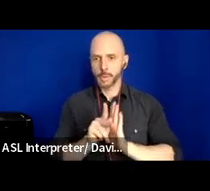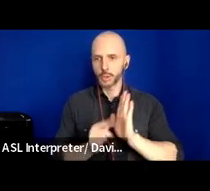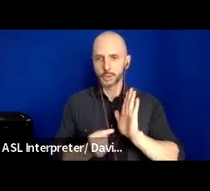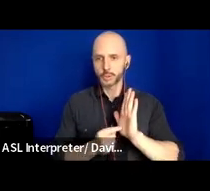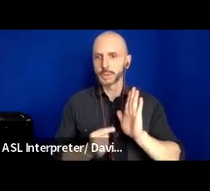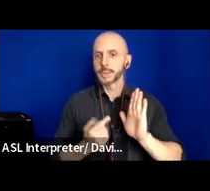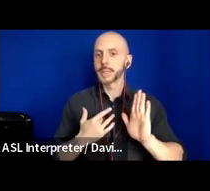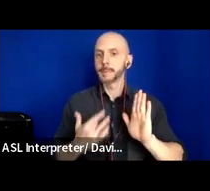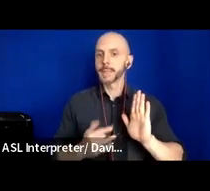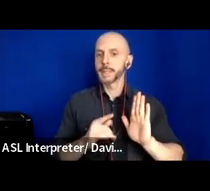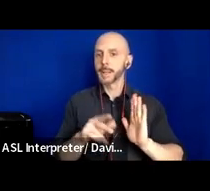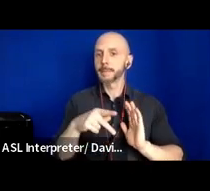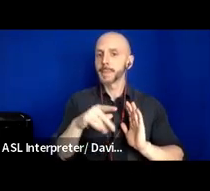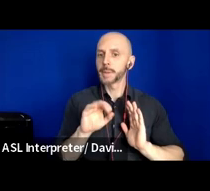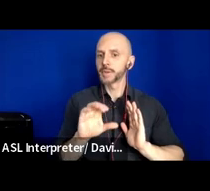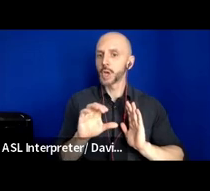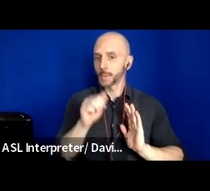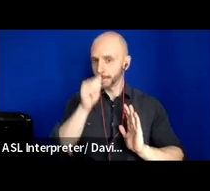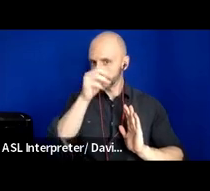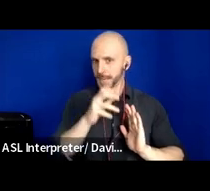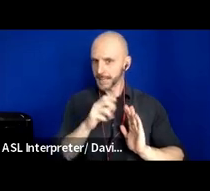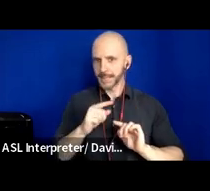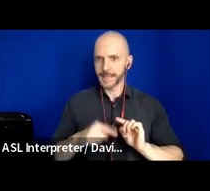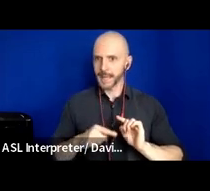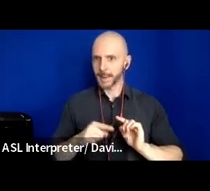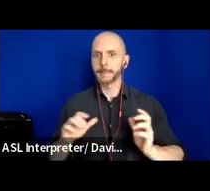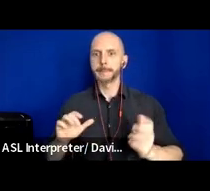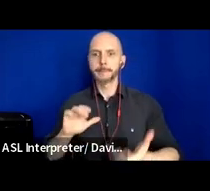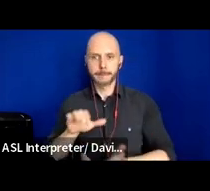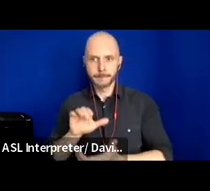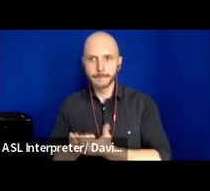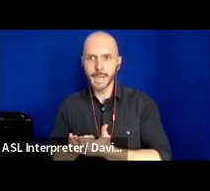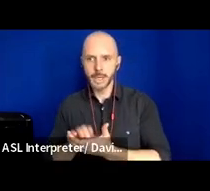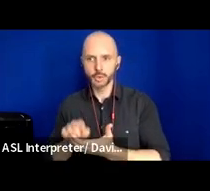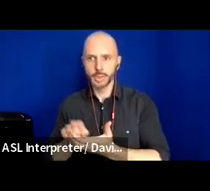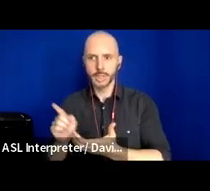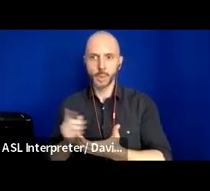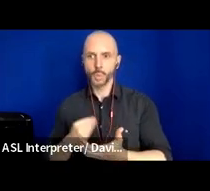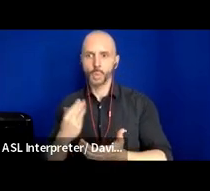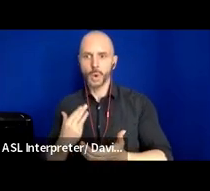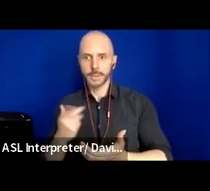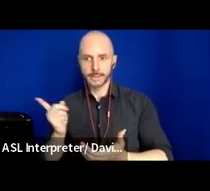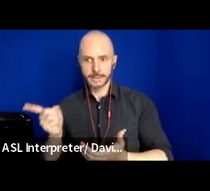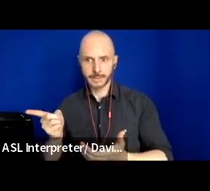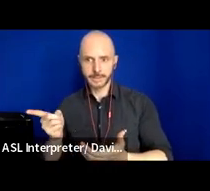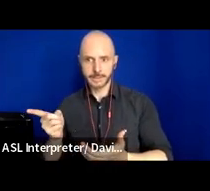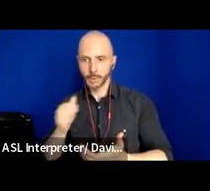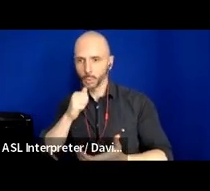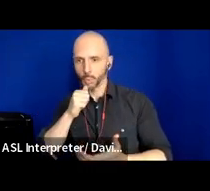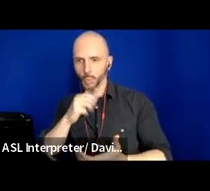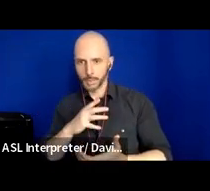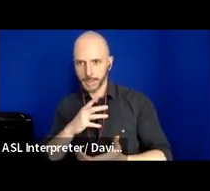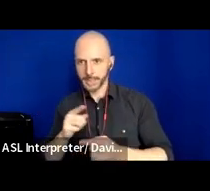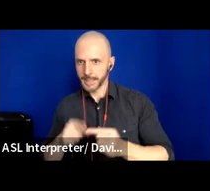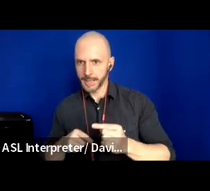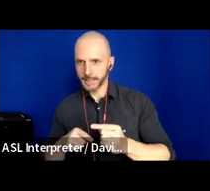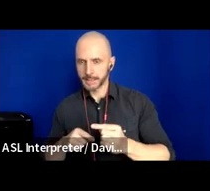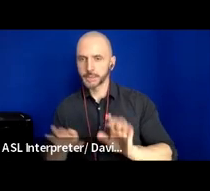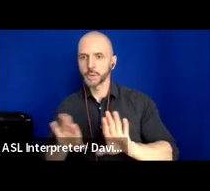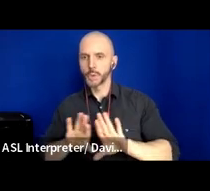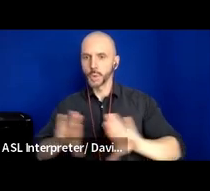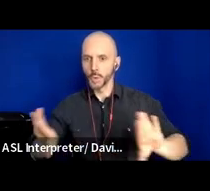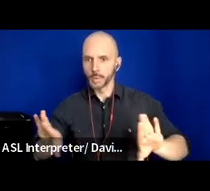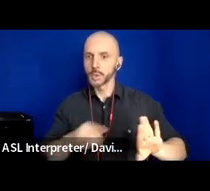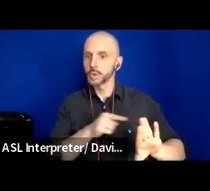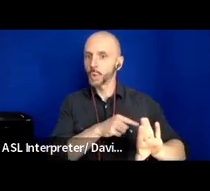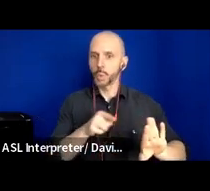result, in terms of access, where racialized people could not meet other racialized folks, many of them basically were single